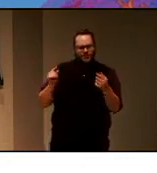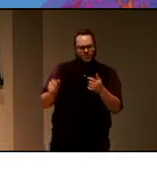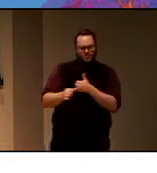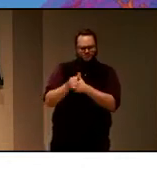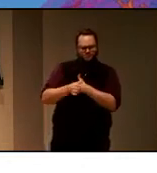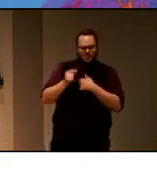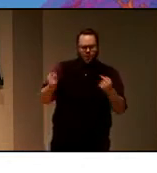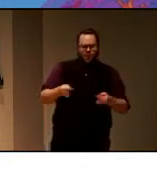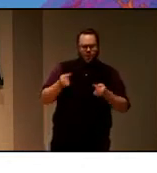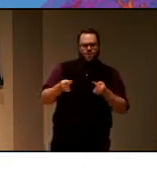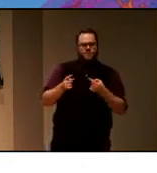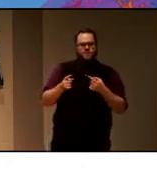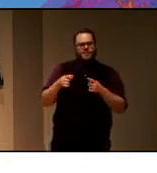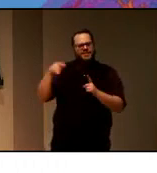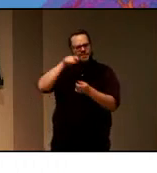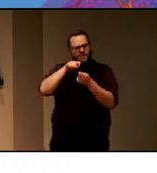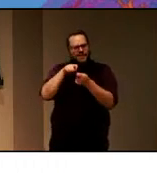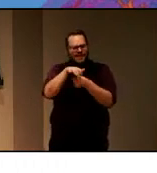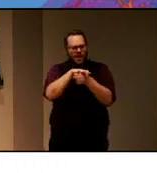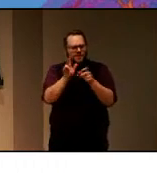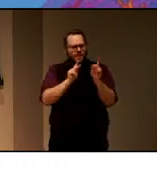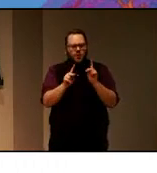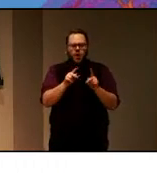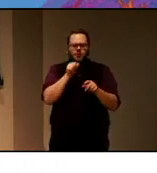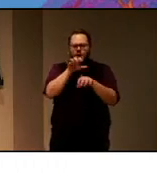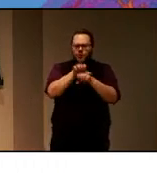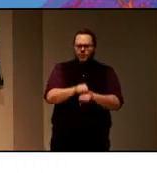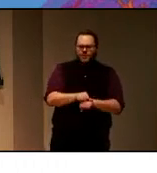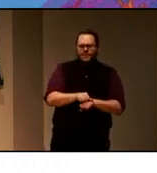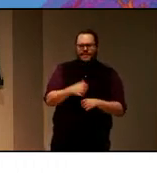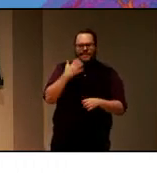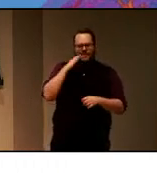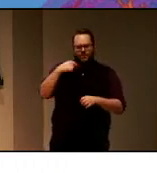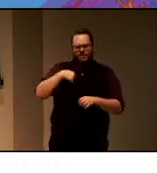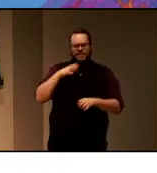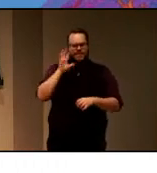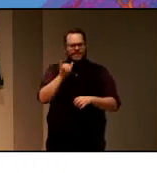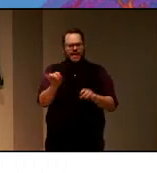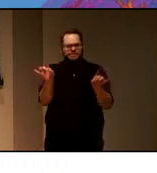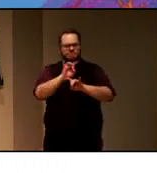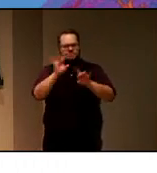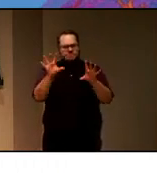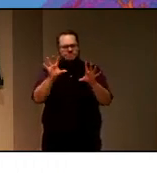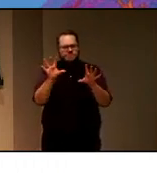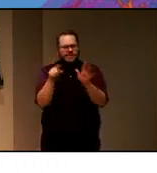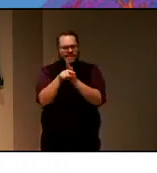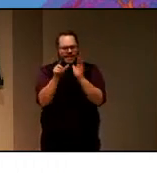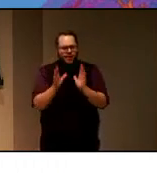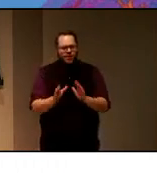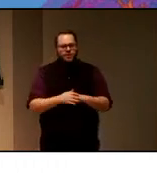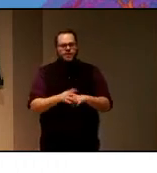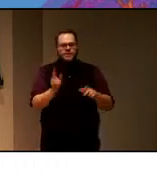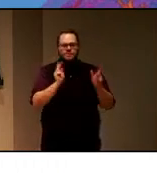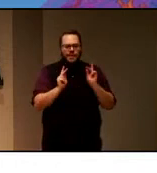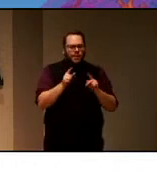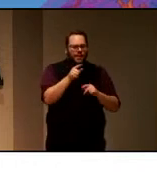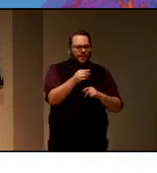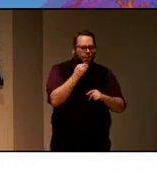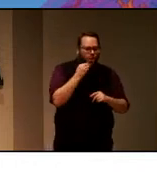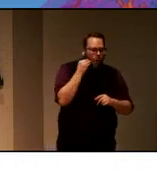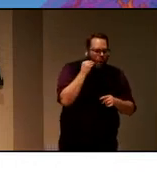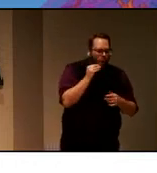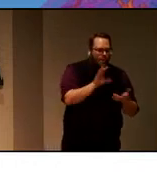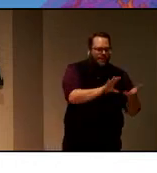used to it? And heat, to me, is that insidious killer, right? It's people dying quietly at home, collapsing on the sports